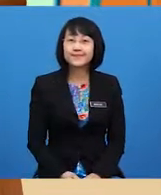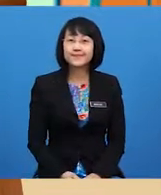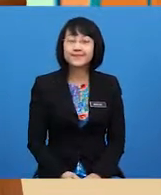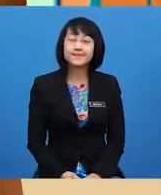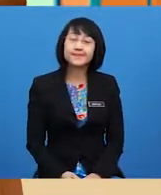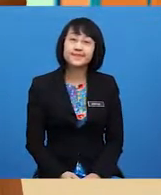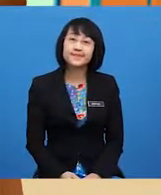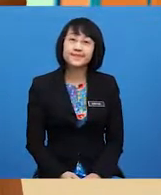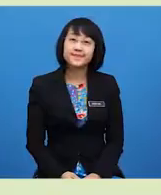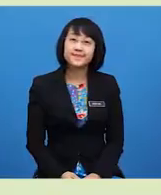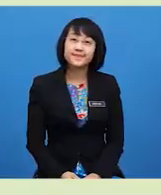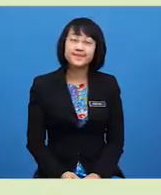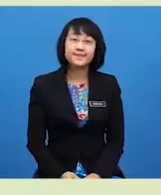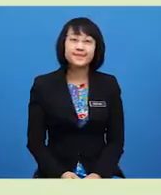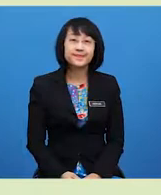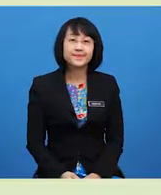right.